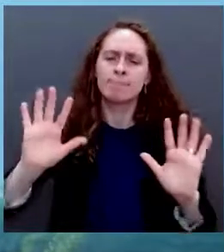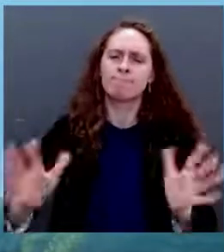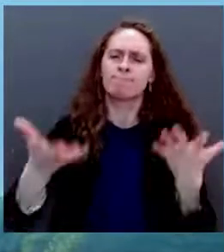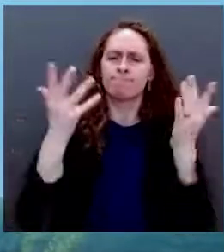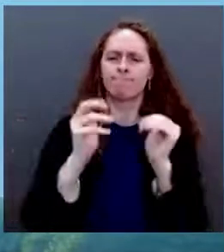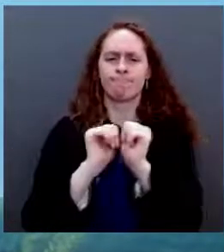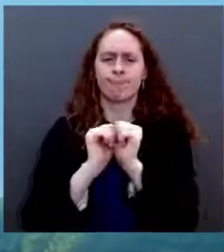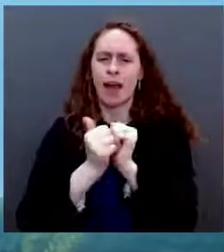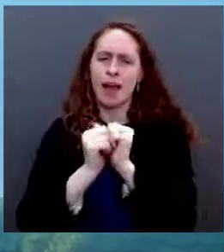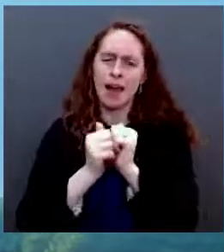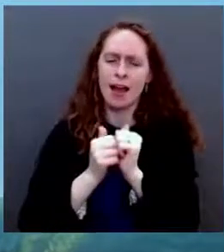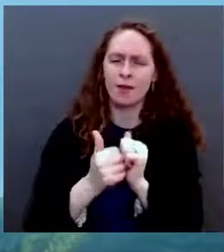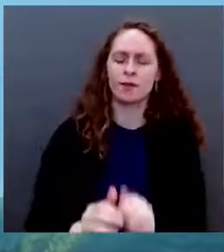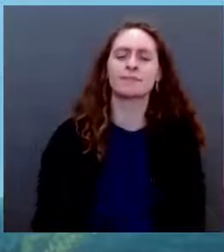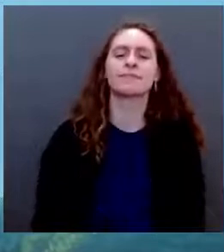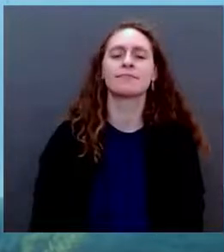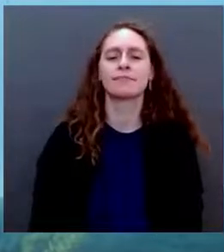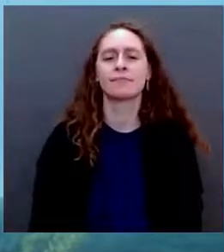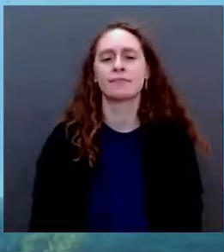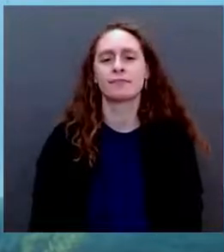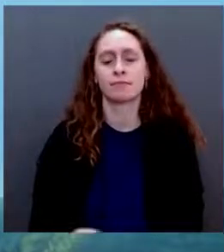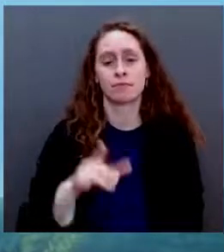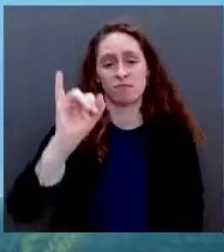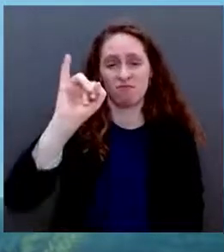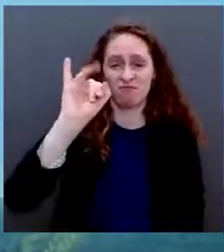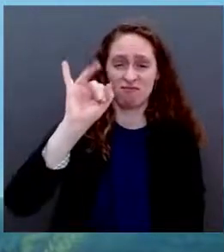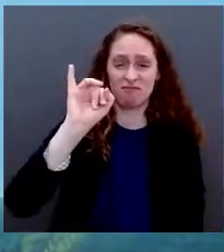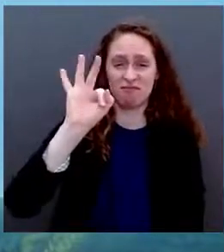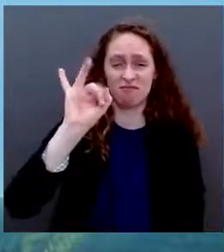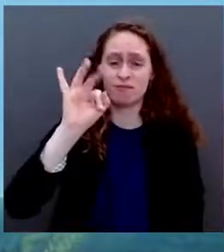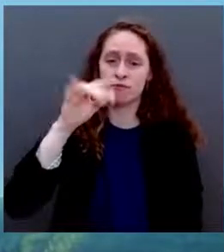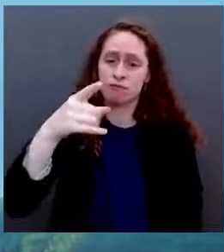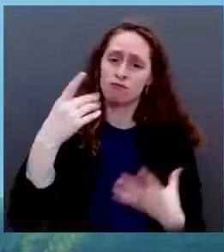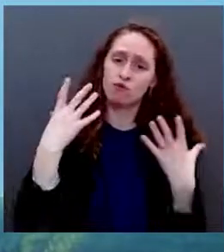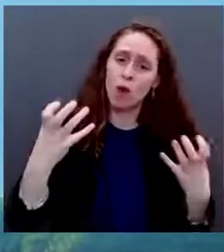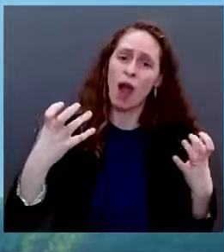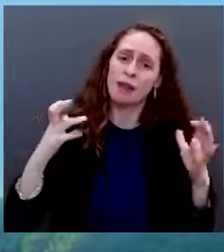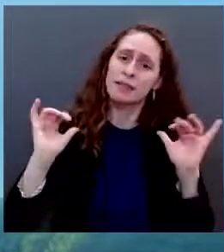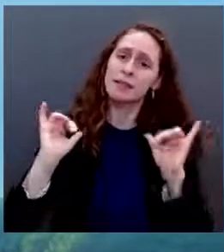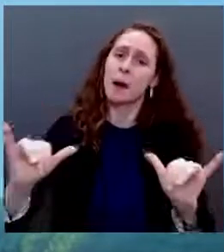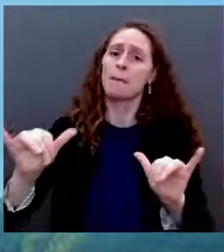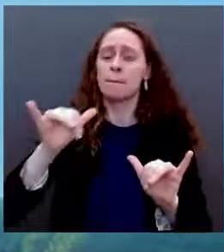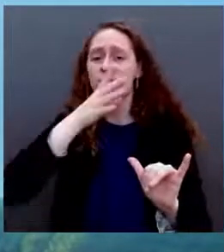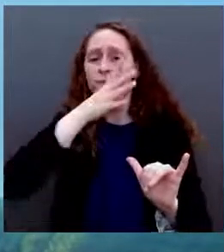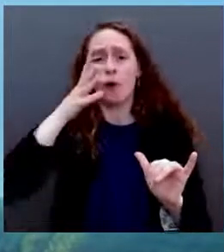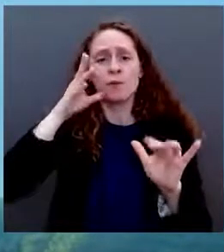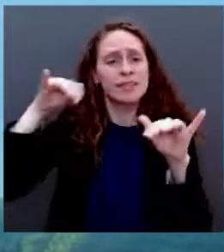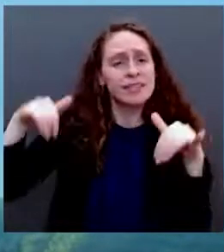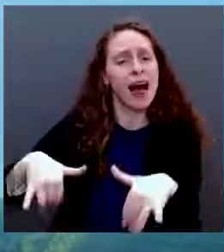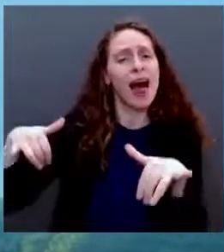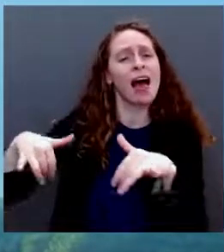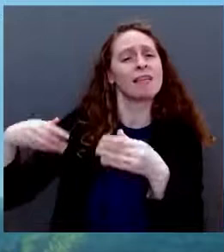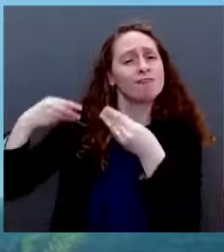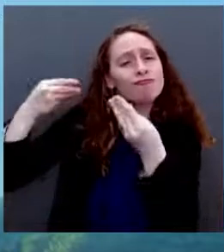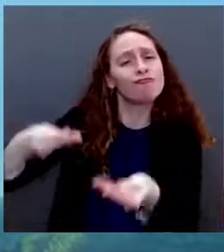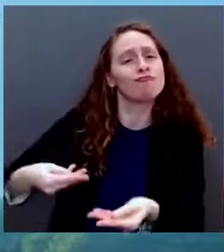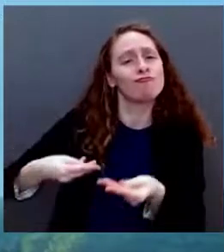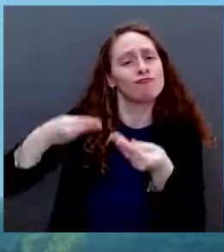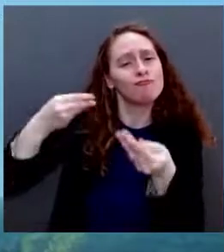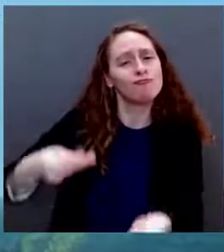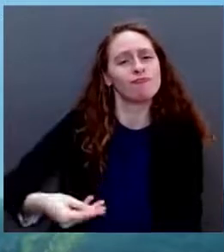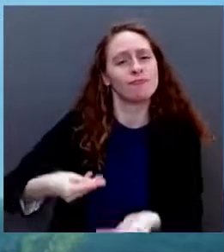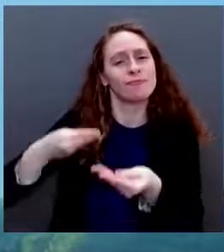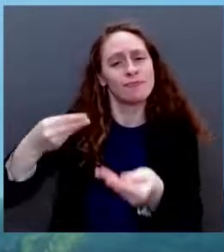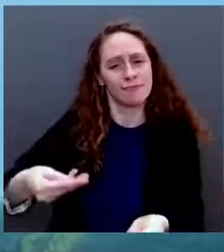success stories emerge of farmers returning to success from the brink of bankruptcy. And you even see the next generation returning